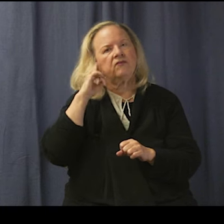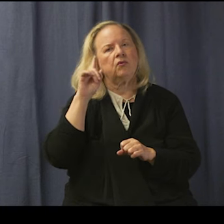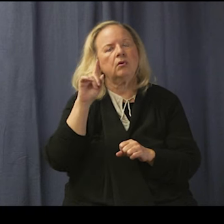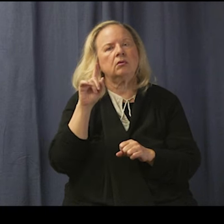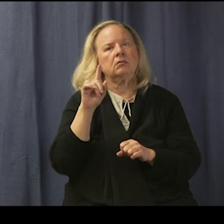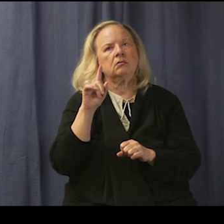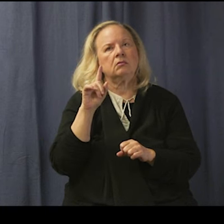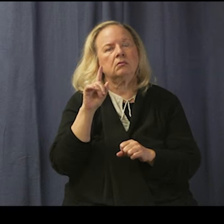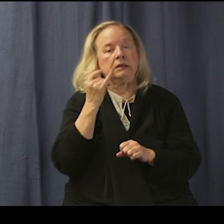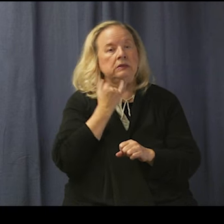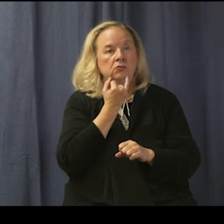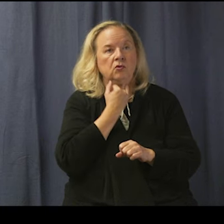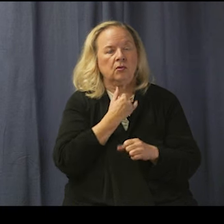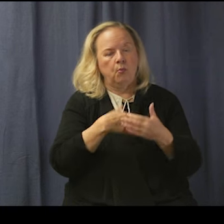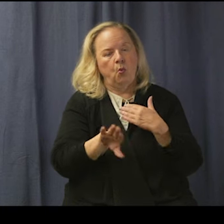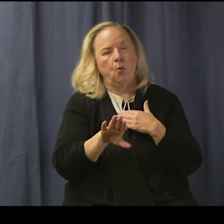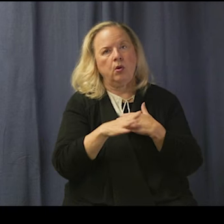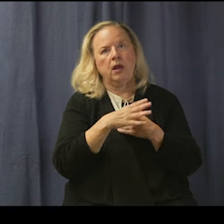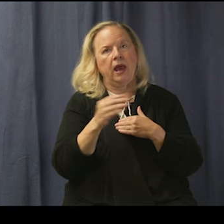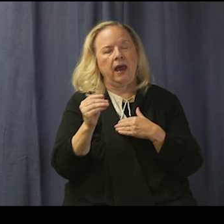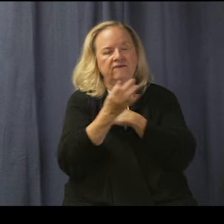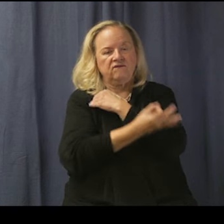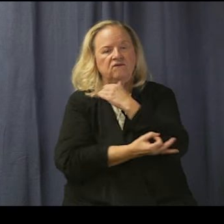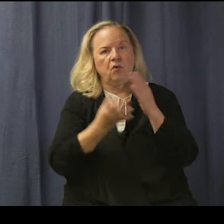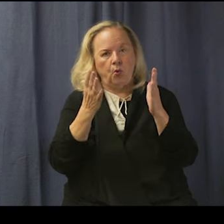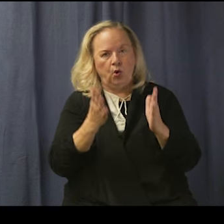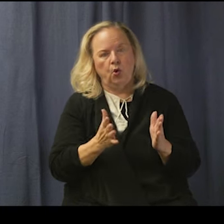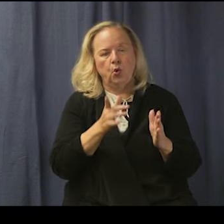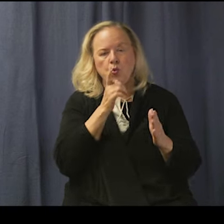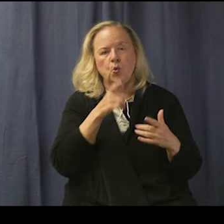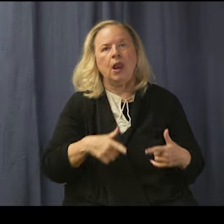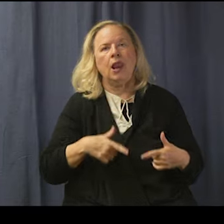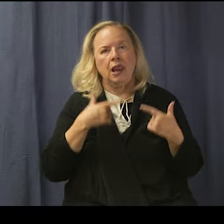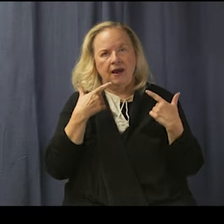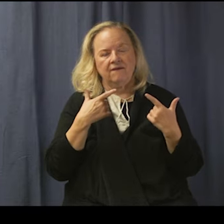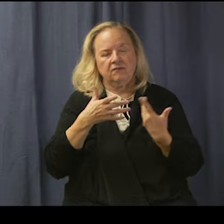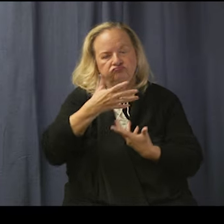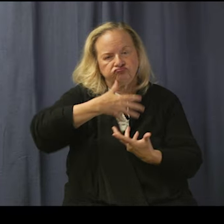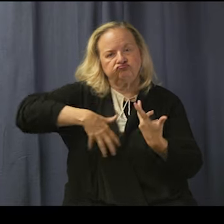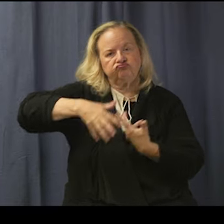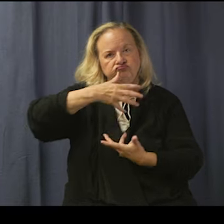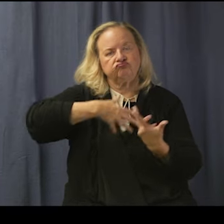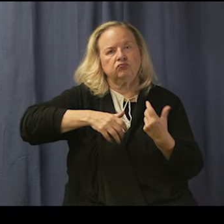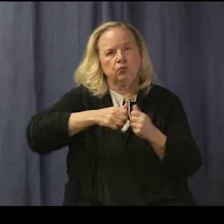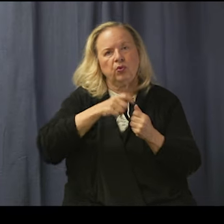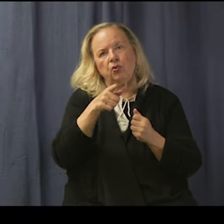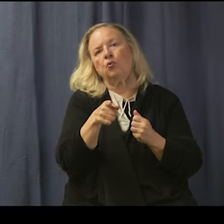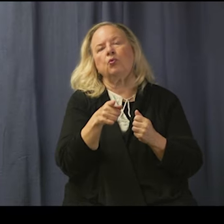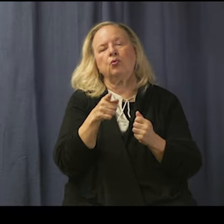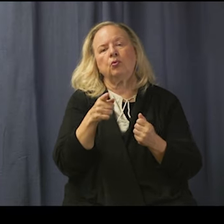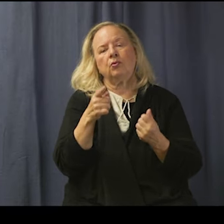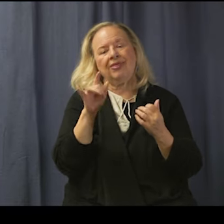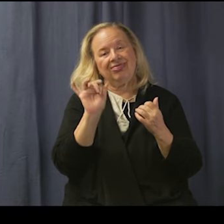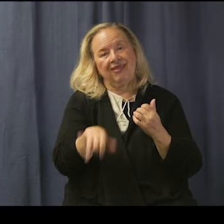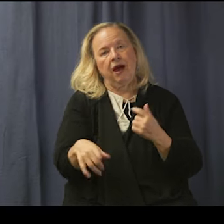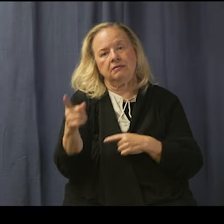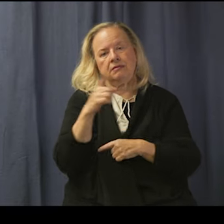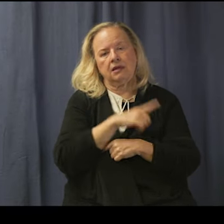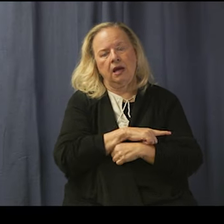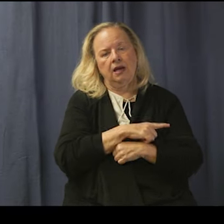the native born, but it was also for the stranger who lives as a foreigner among you. For on this day